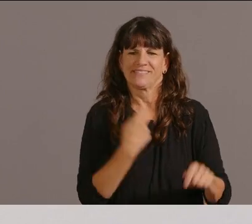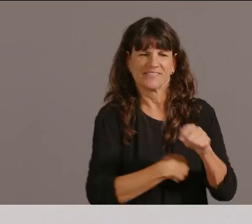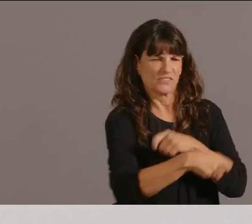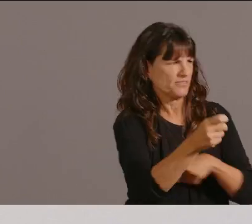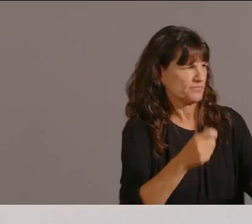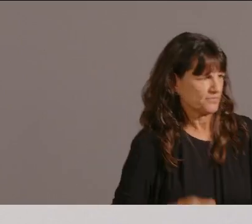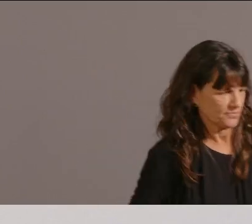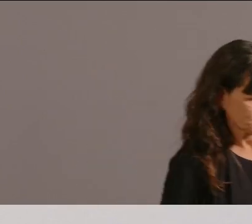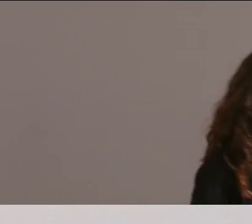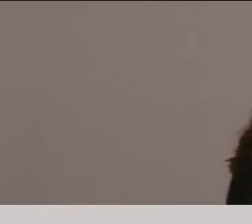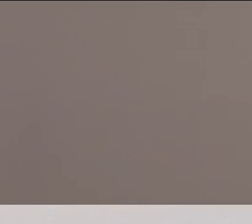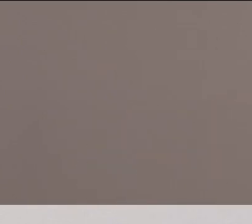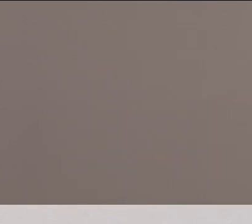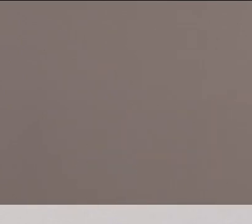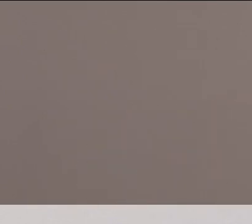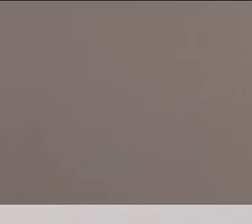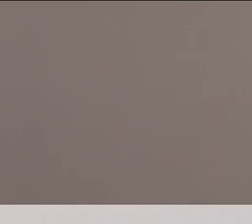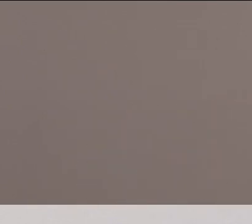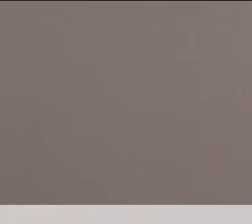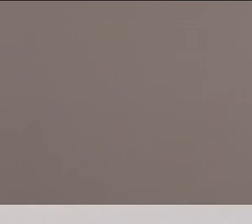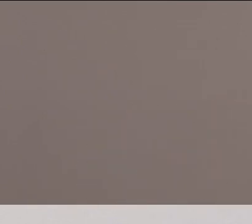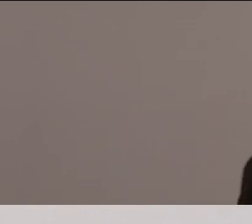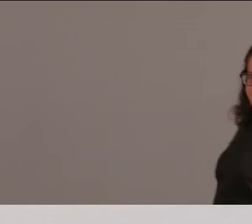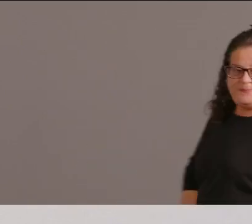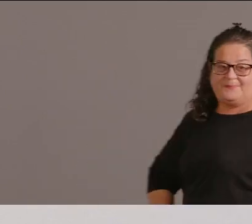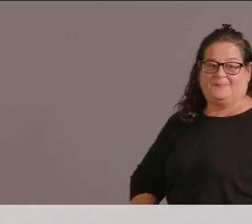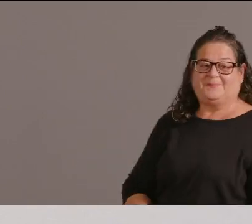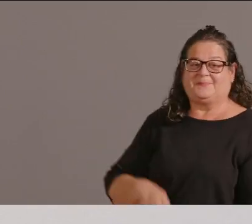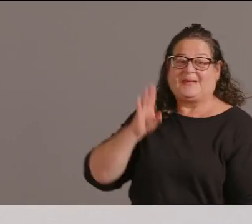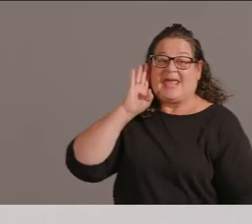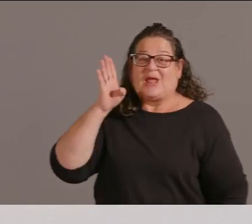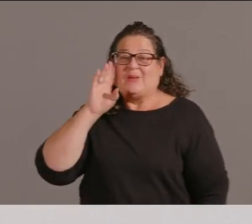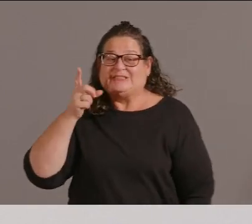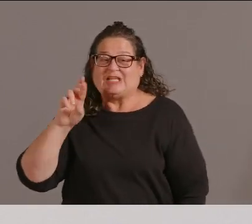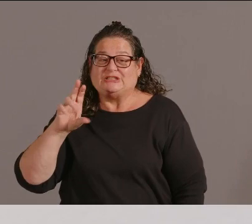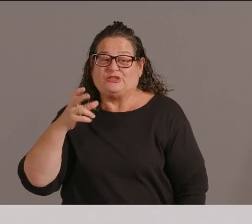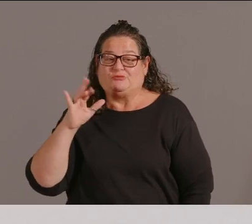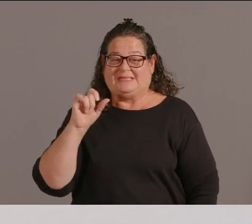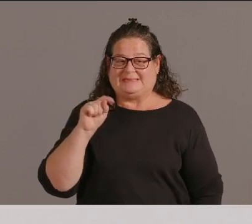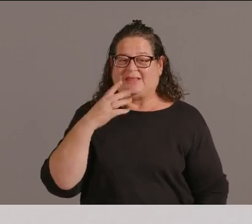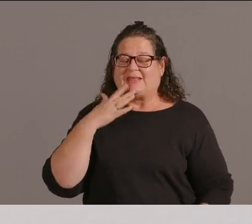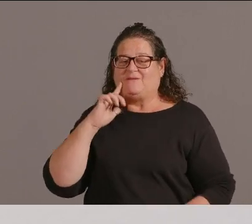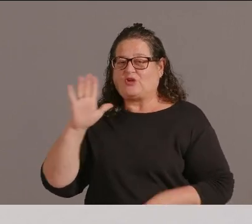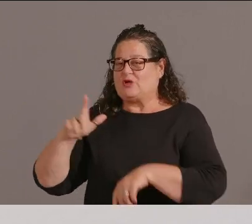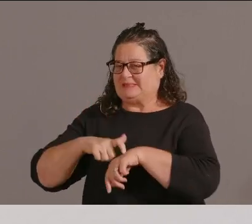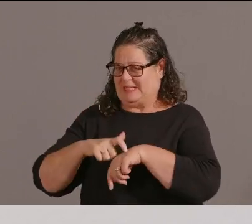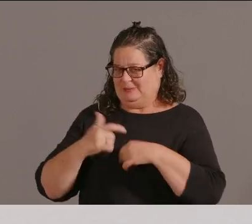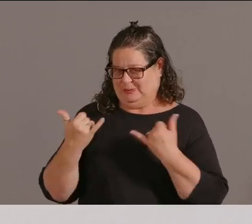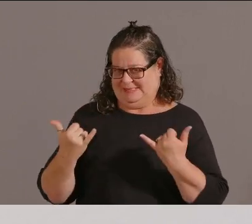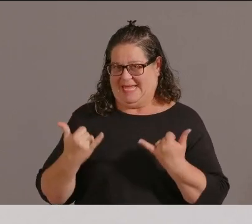Hi, doctor. Thank you for your time today. Nice to see you, or I guess you can't see us. I can't see you.